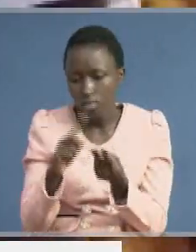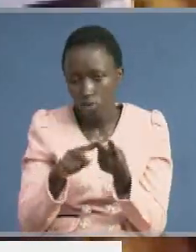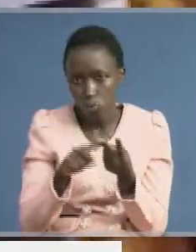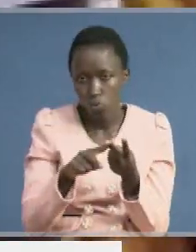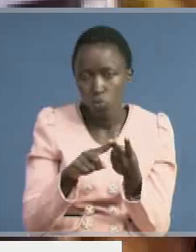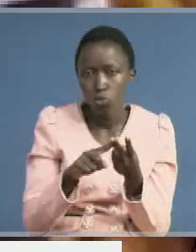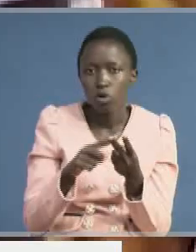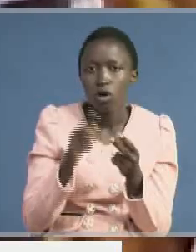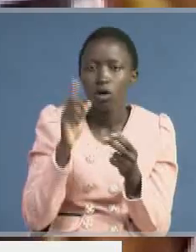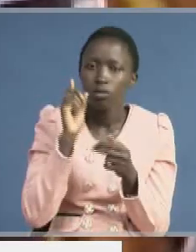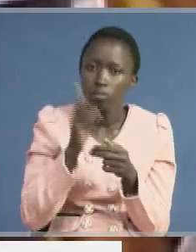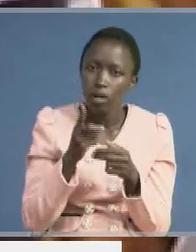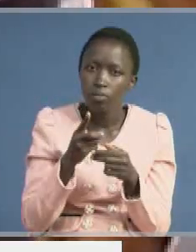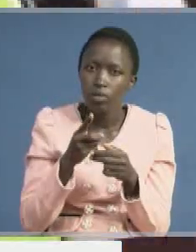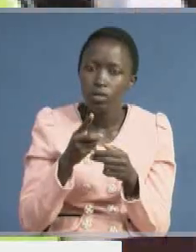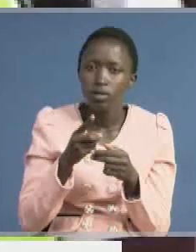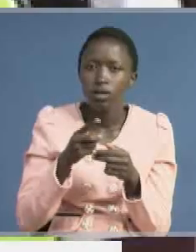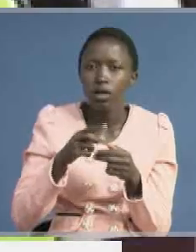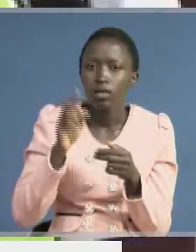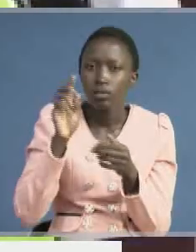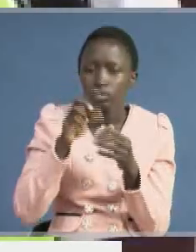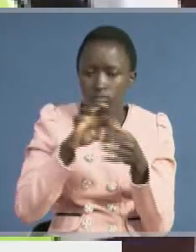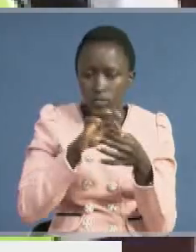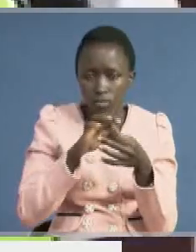castigated moscow chairman for disconnecting water supply